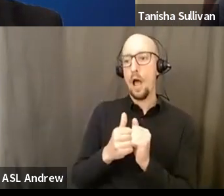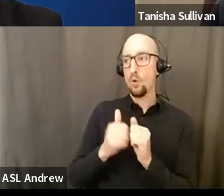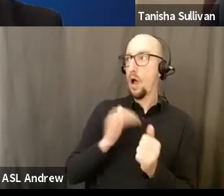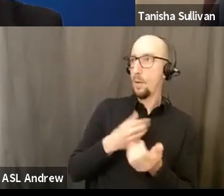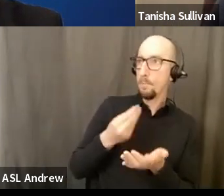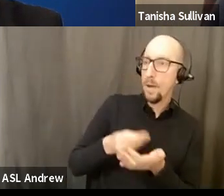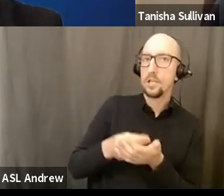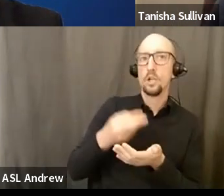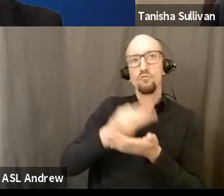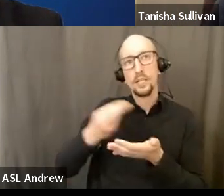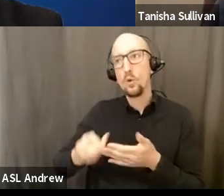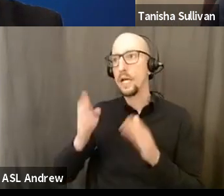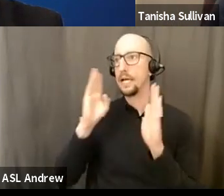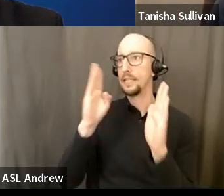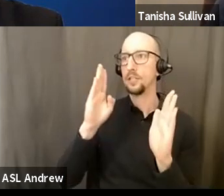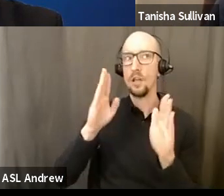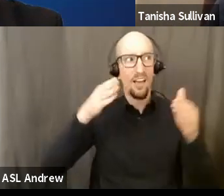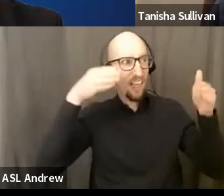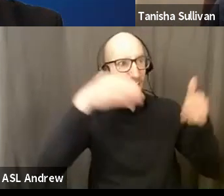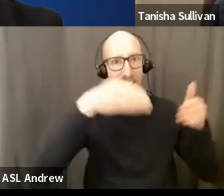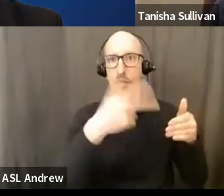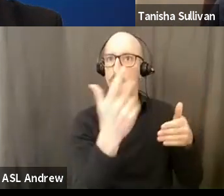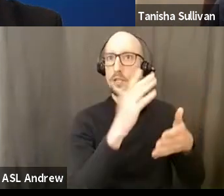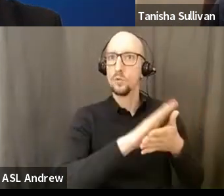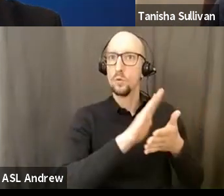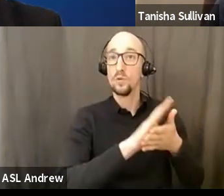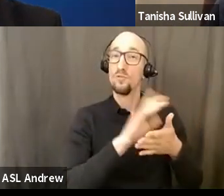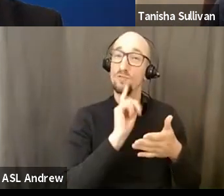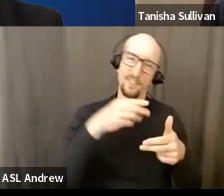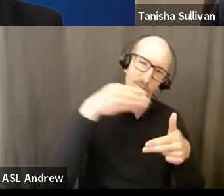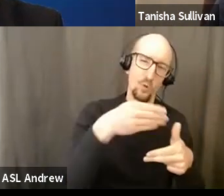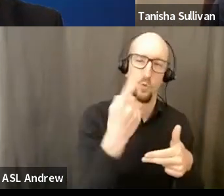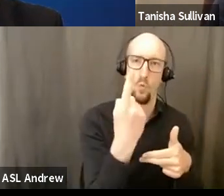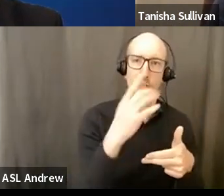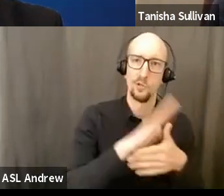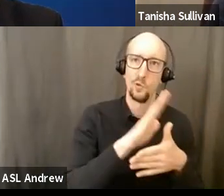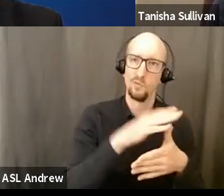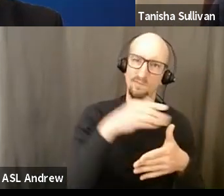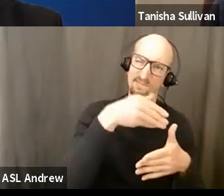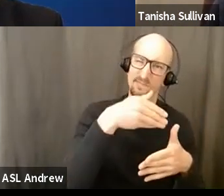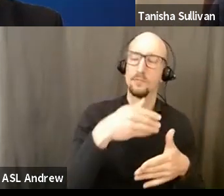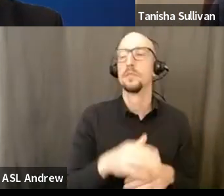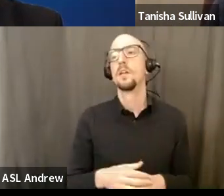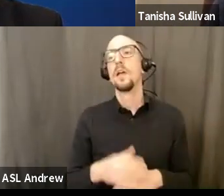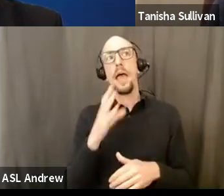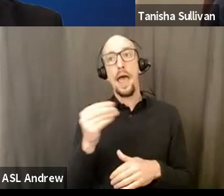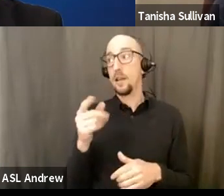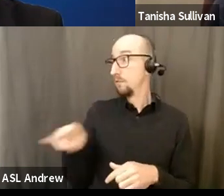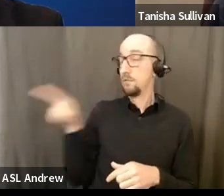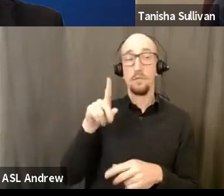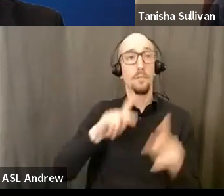and attention on 3 schools and ultimately 1 school, and equities in the access to those